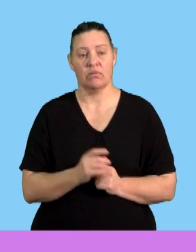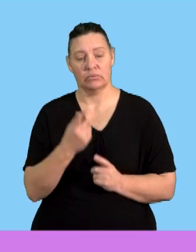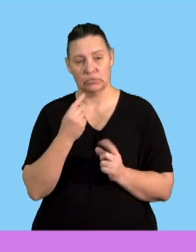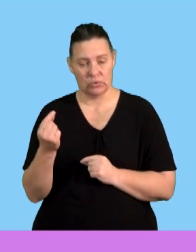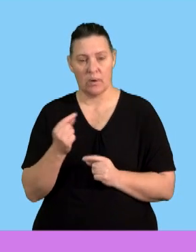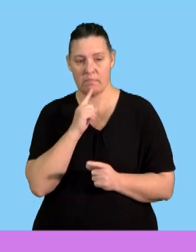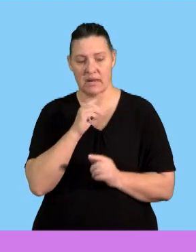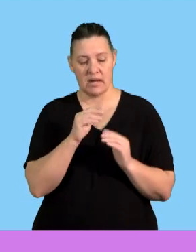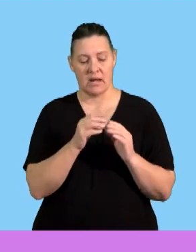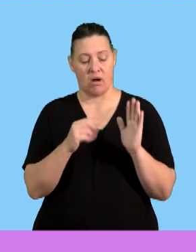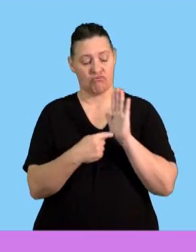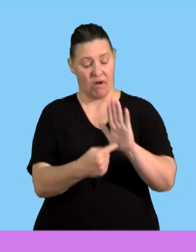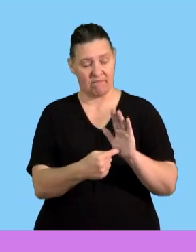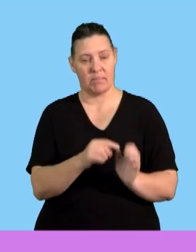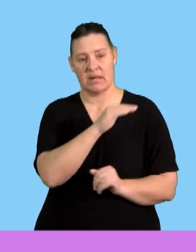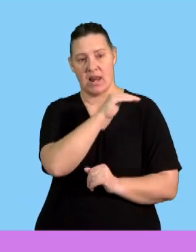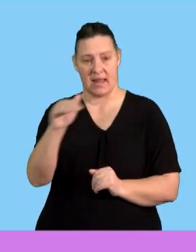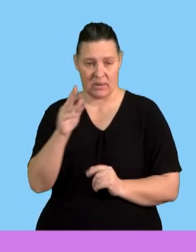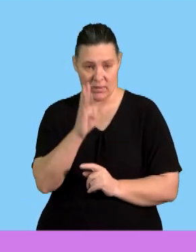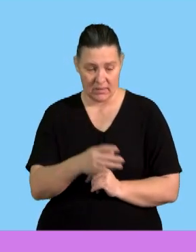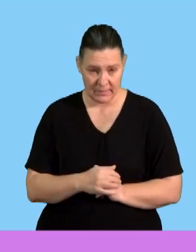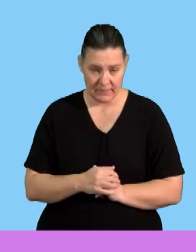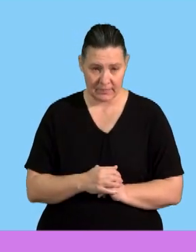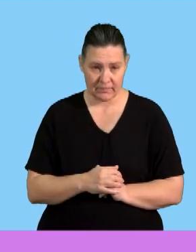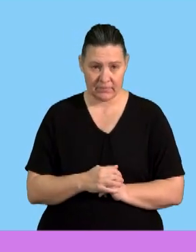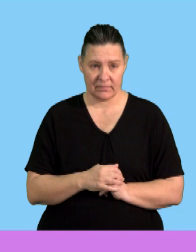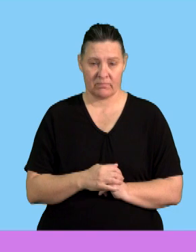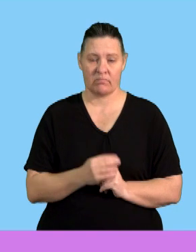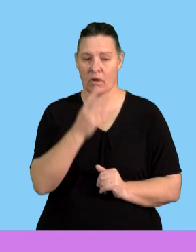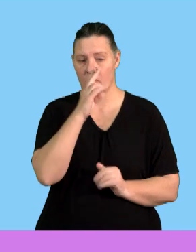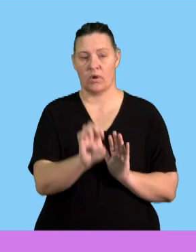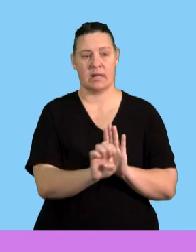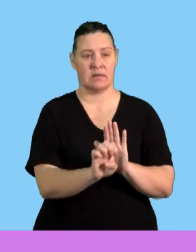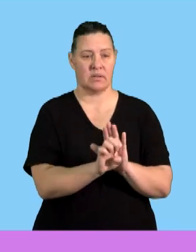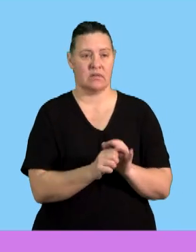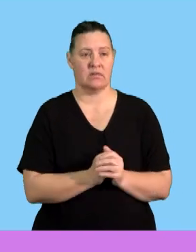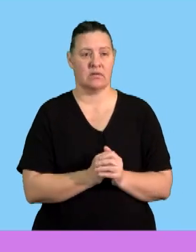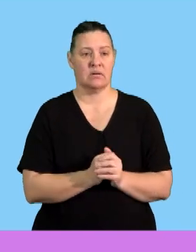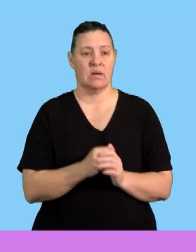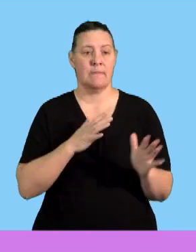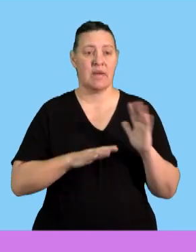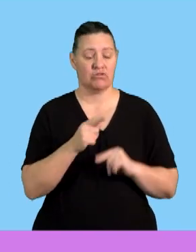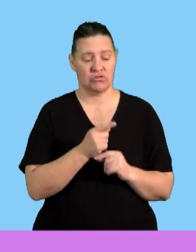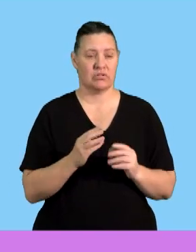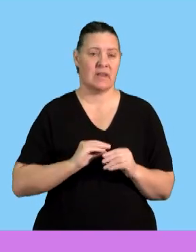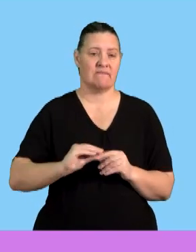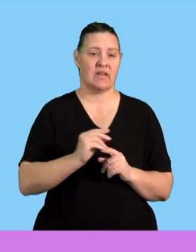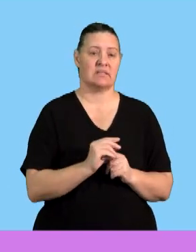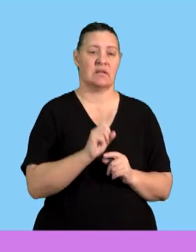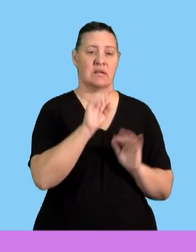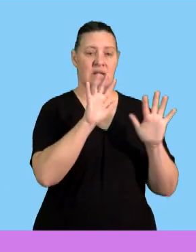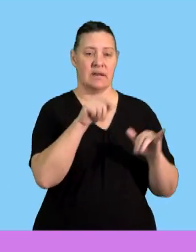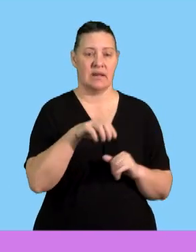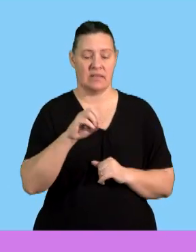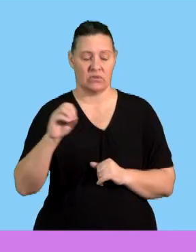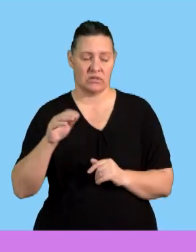a straight line. Let's look at an example. Patients invest 10,000 Rand at